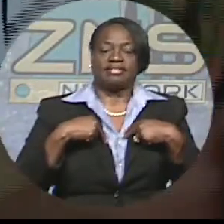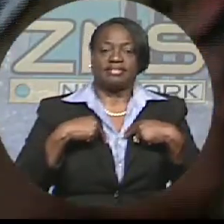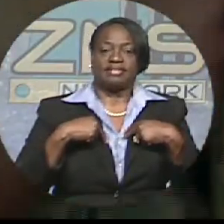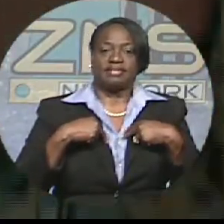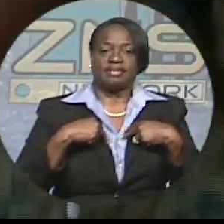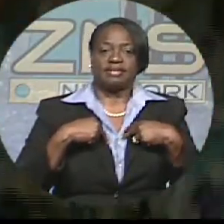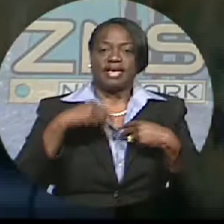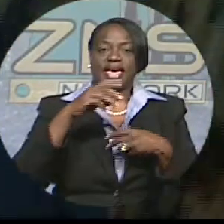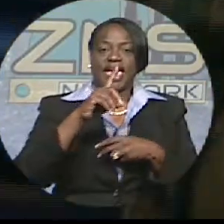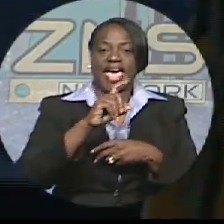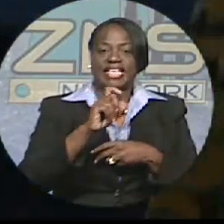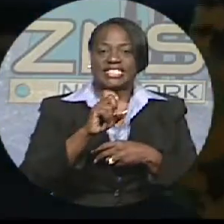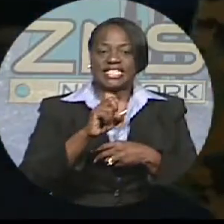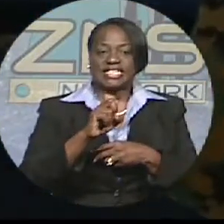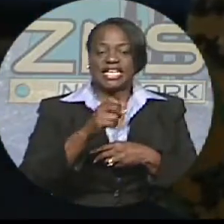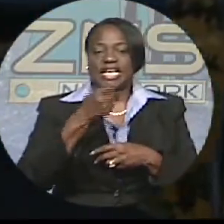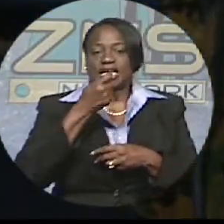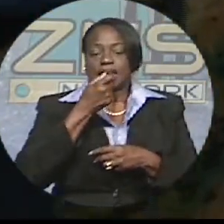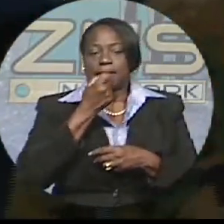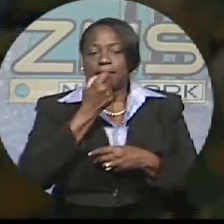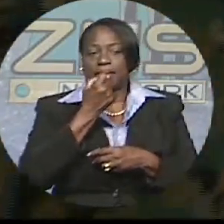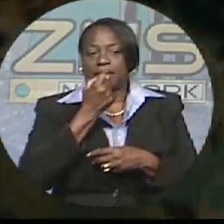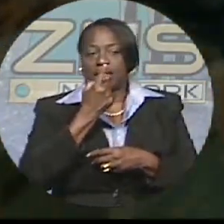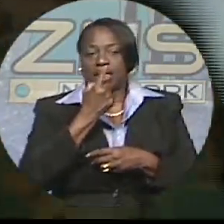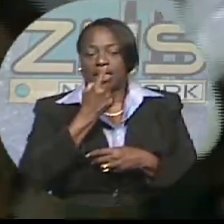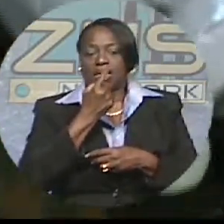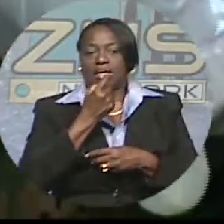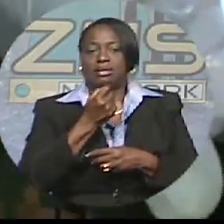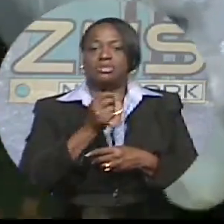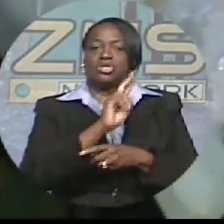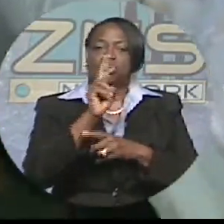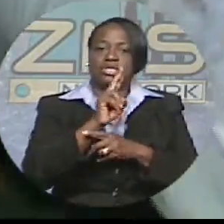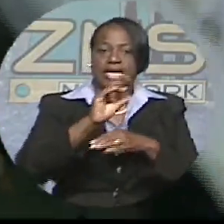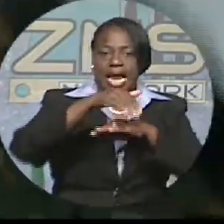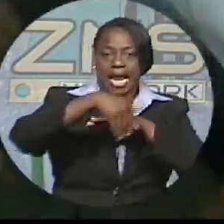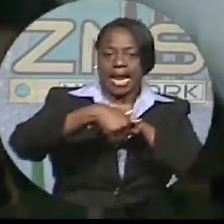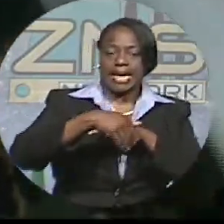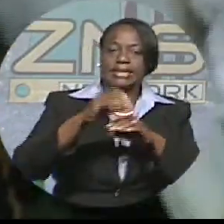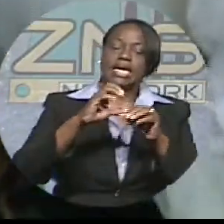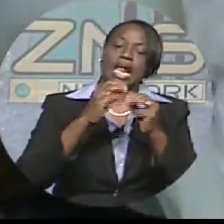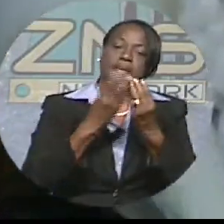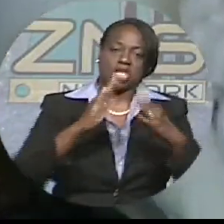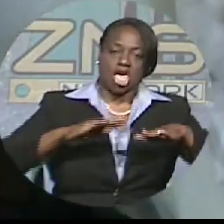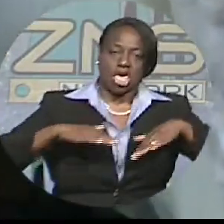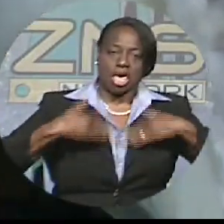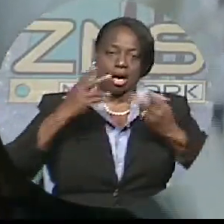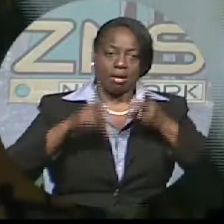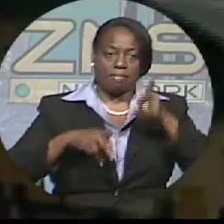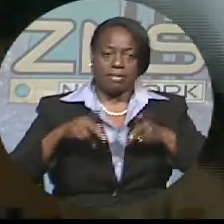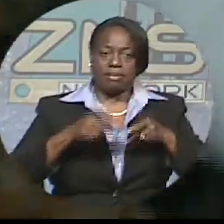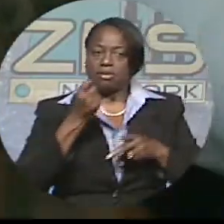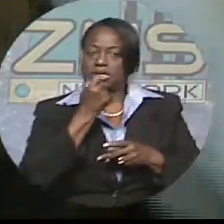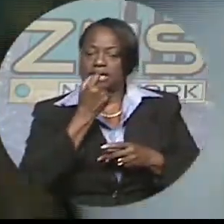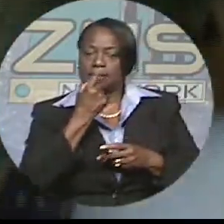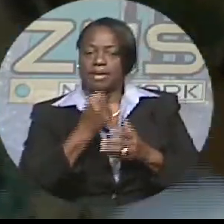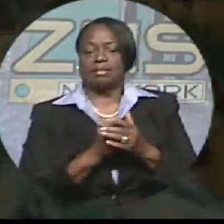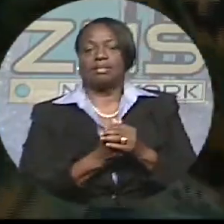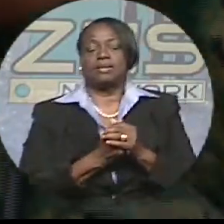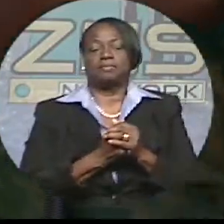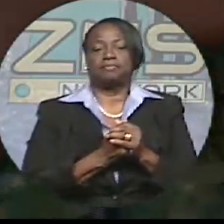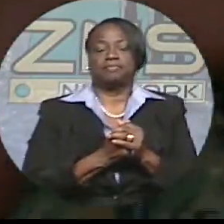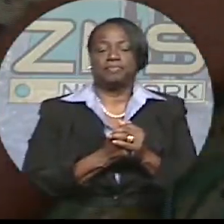the ecstasy. It's more of social drugs, nightclubs, youngsters. They would prefer